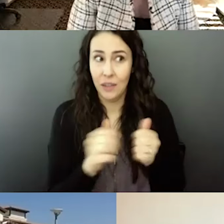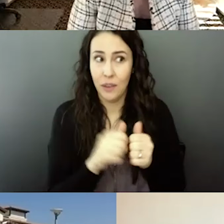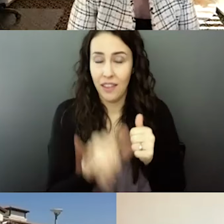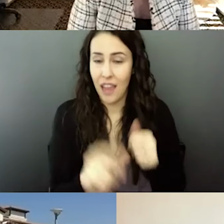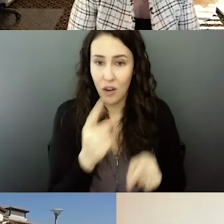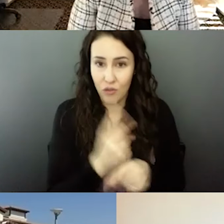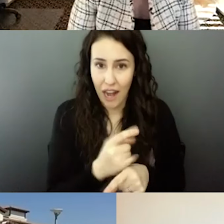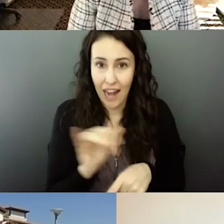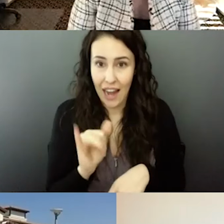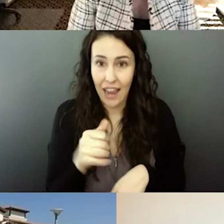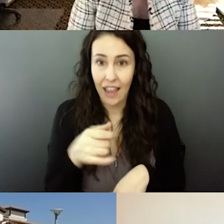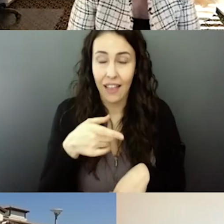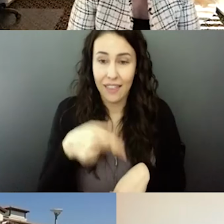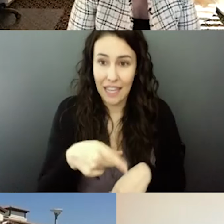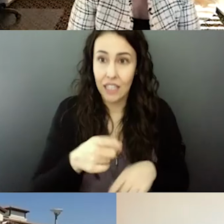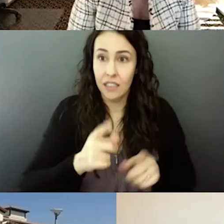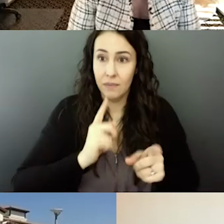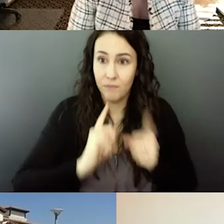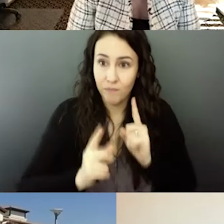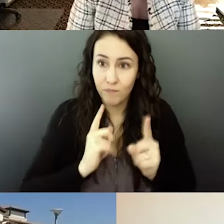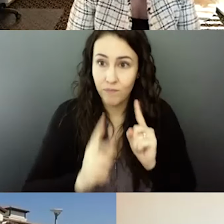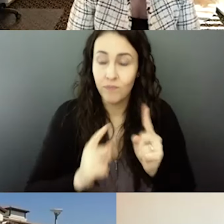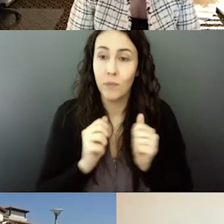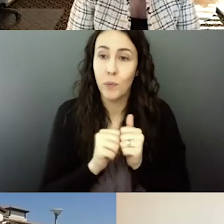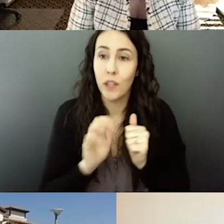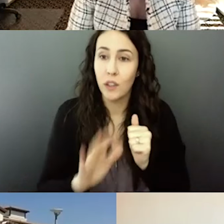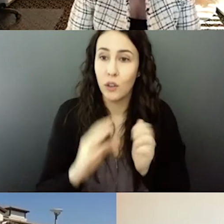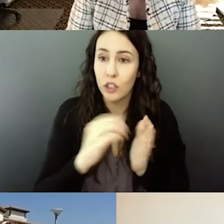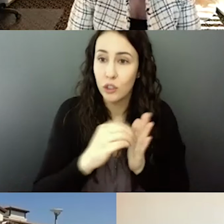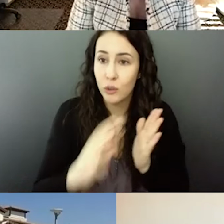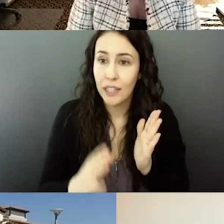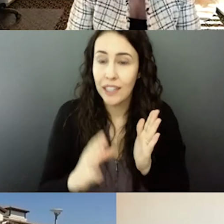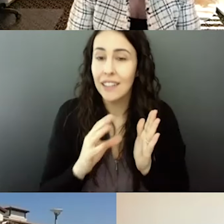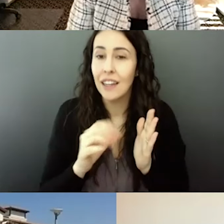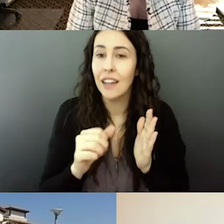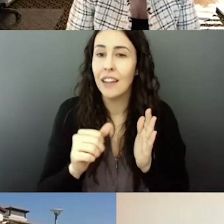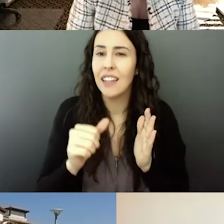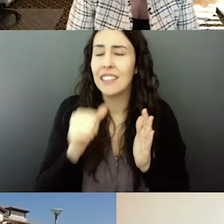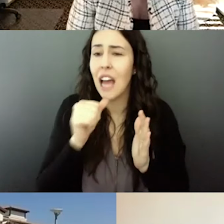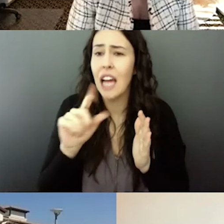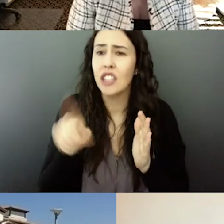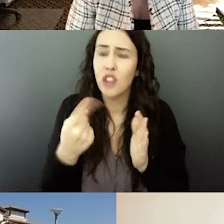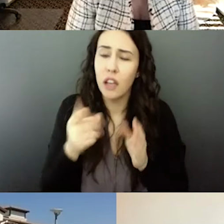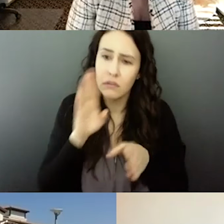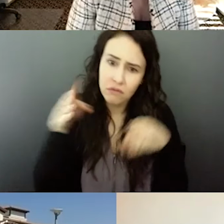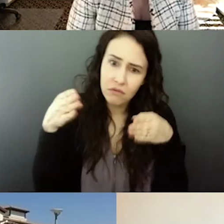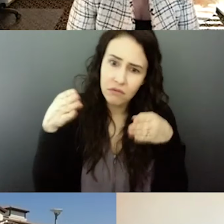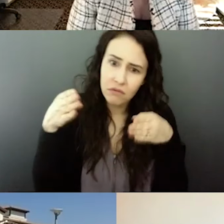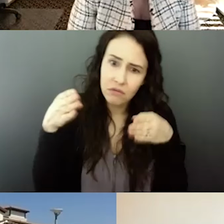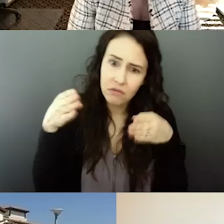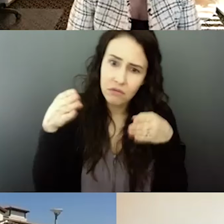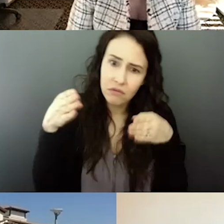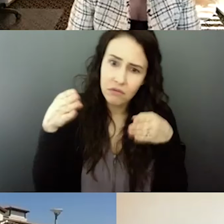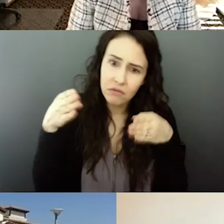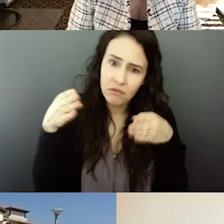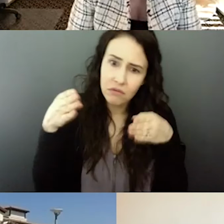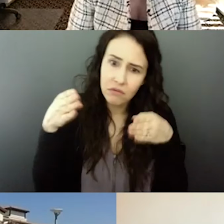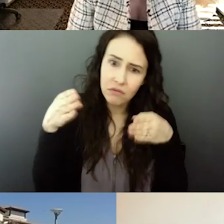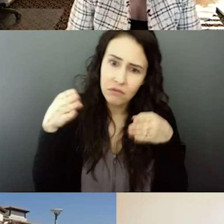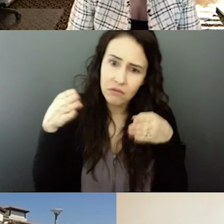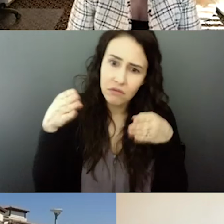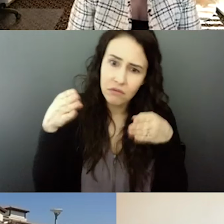this dialogue with your students, and it's not activity driven, right? Activity driven doesn't lead to learning.